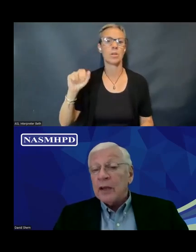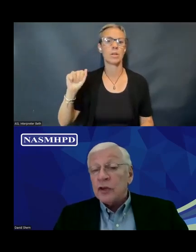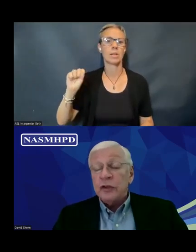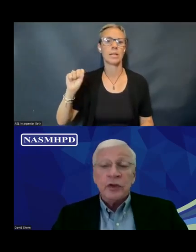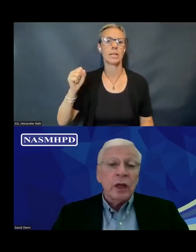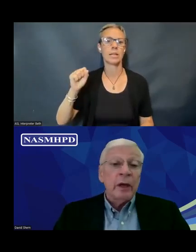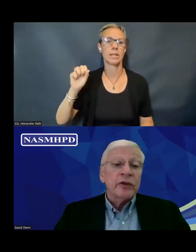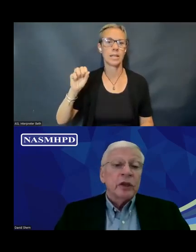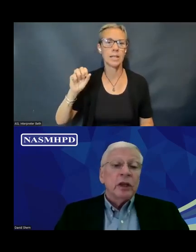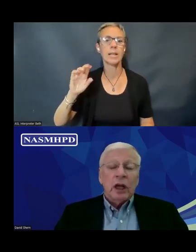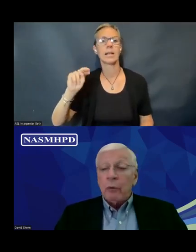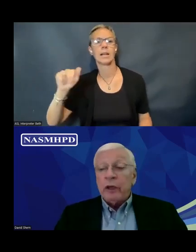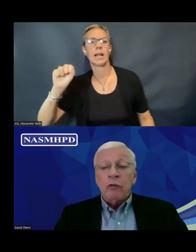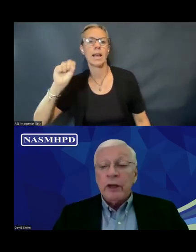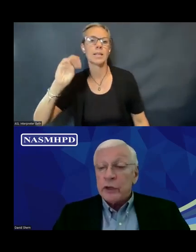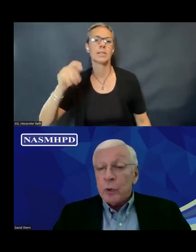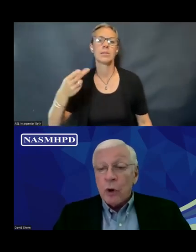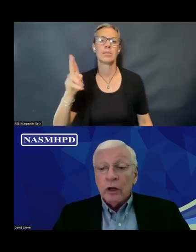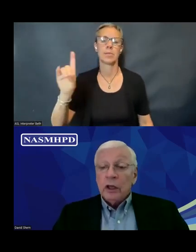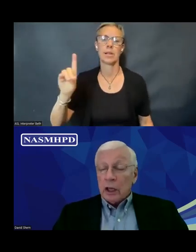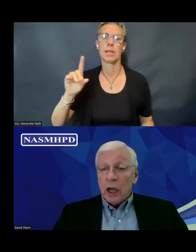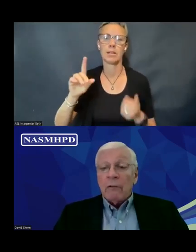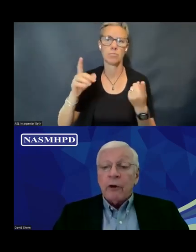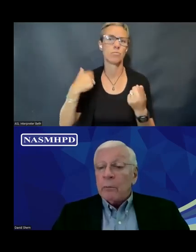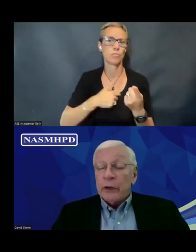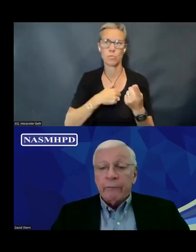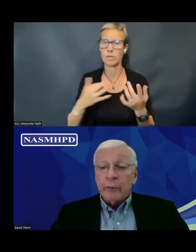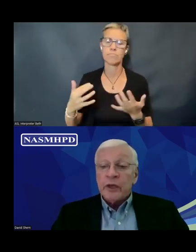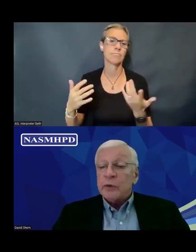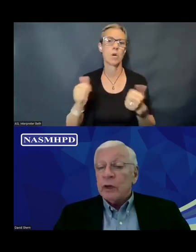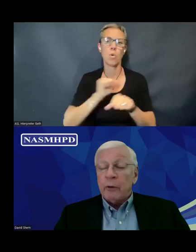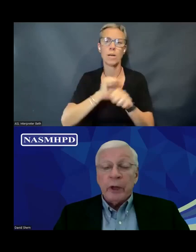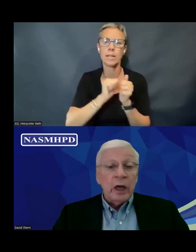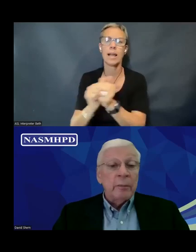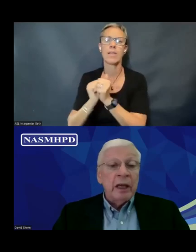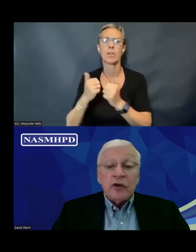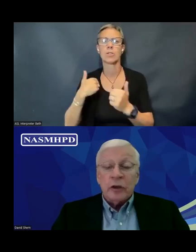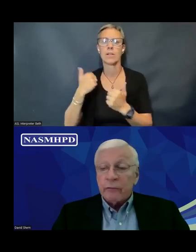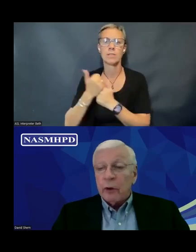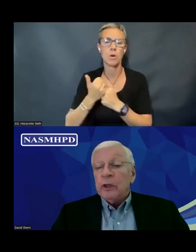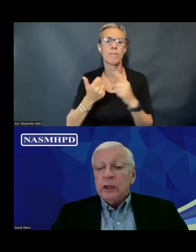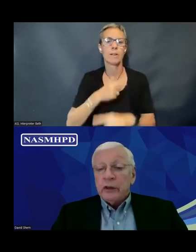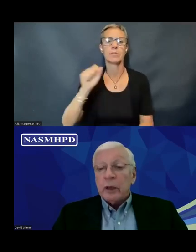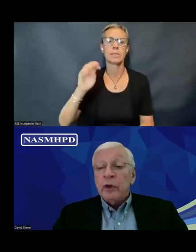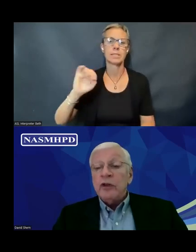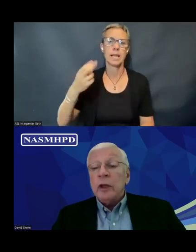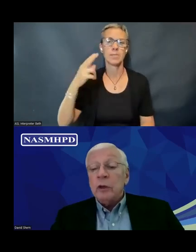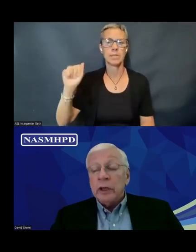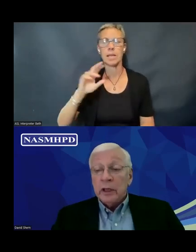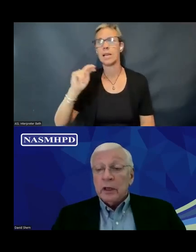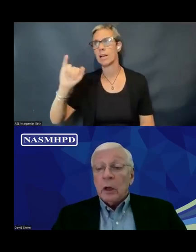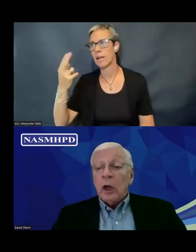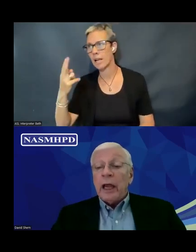together an application to CMS. We had great support from SAMHSA, from NIMH, and from the